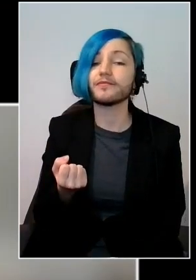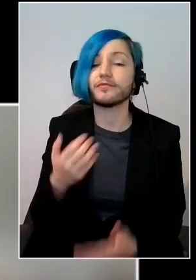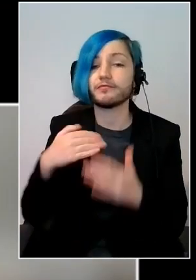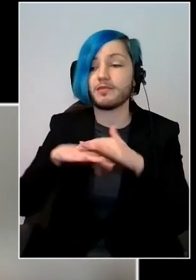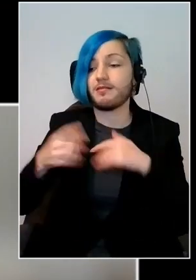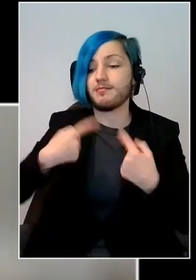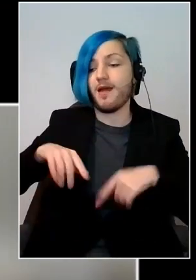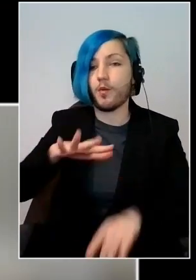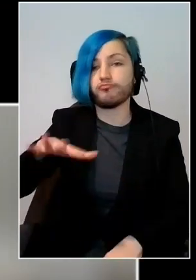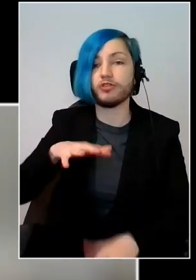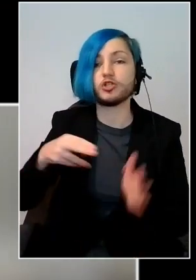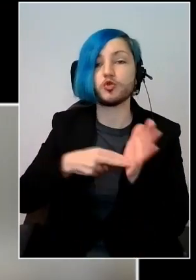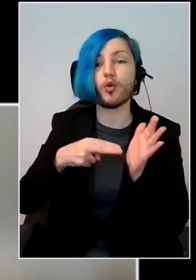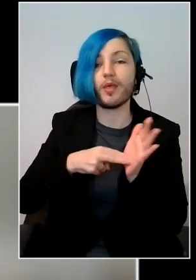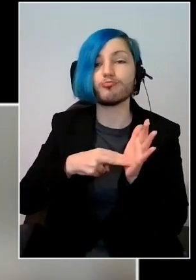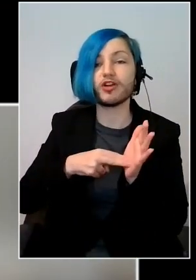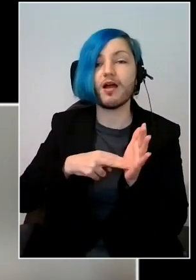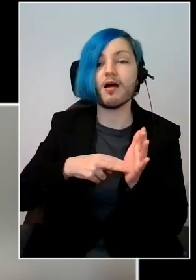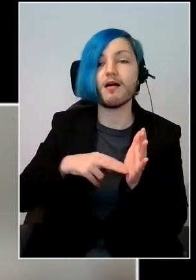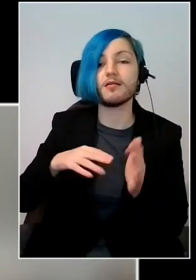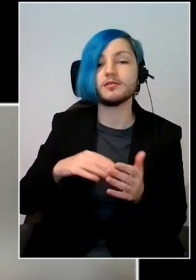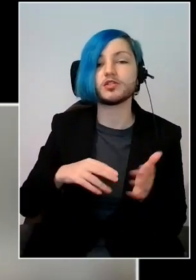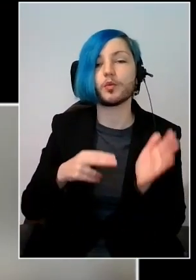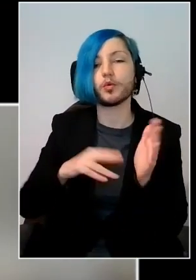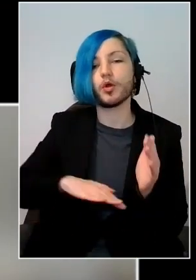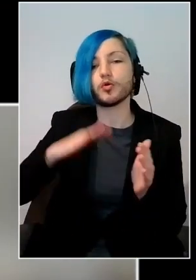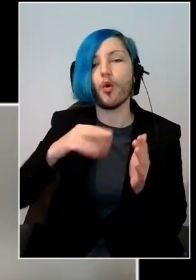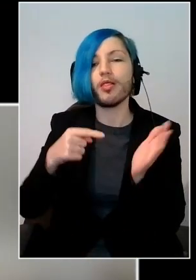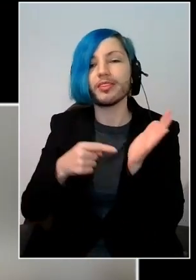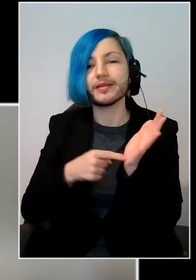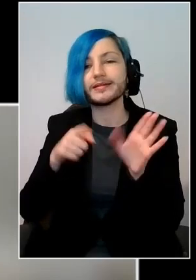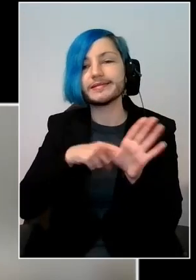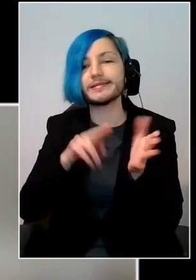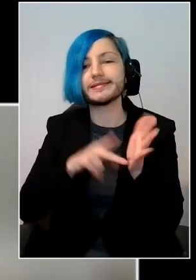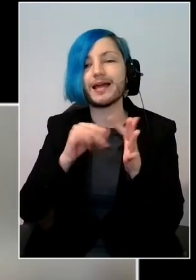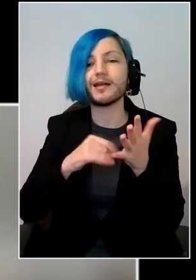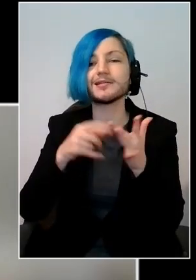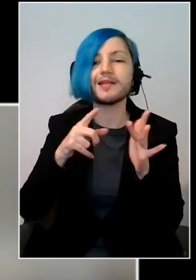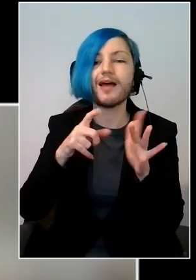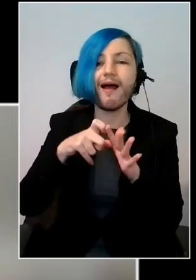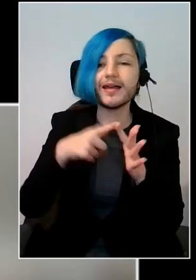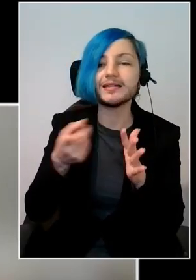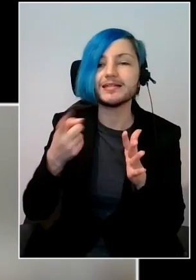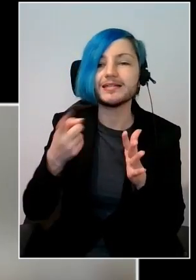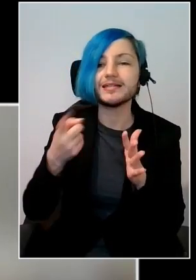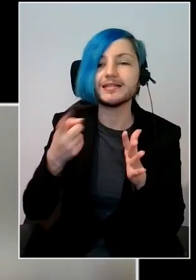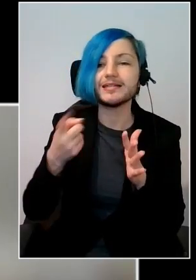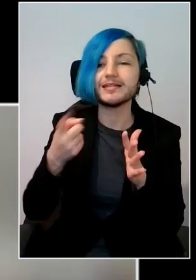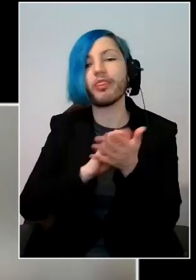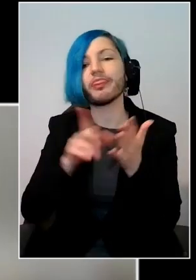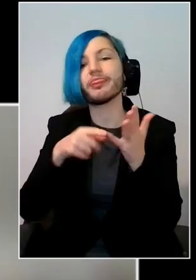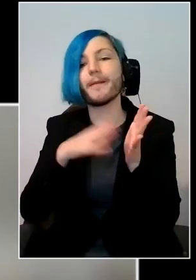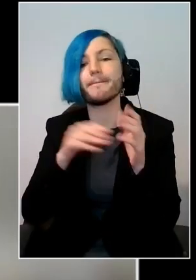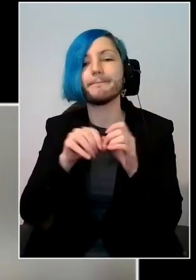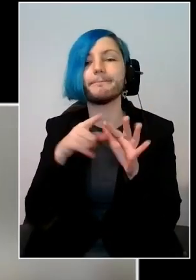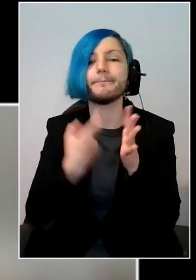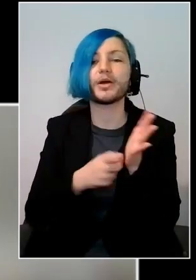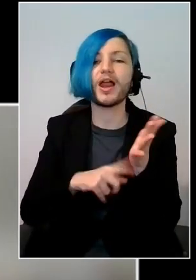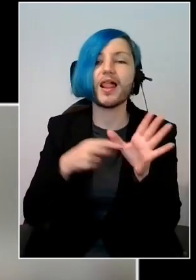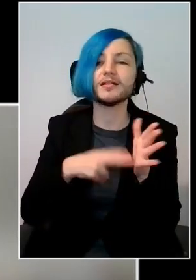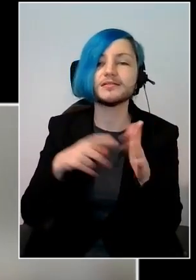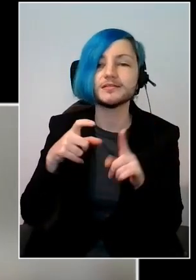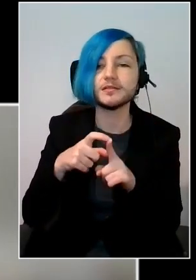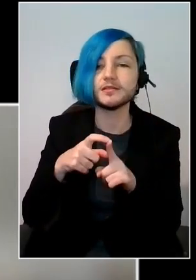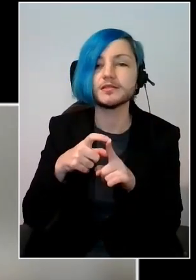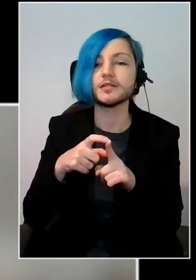region, where we are based, so North Tyneside and Northumberland, and it's just trying to make that diverse